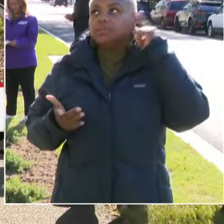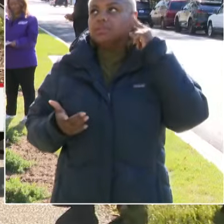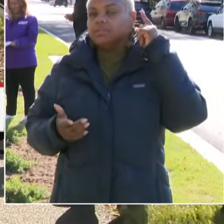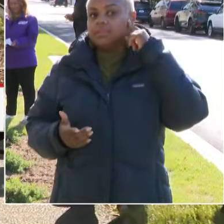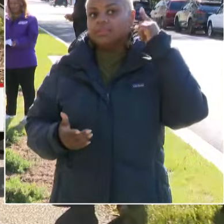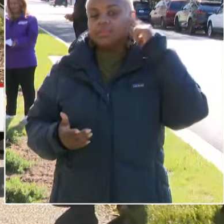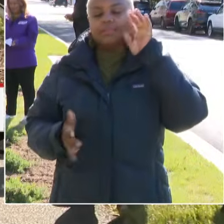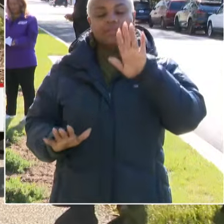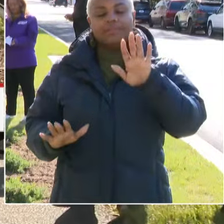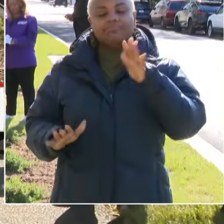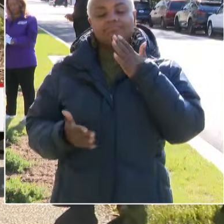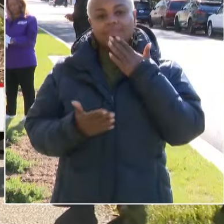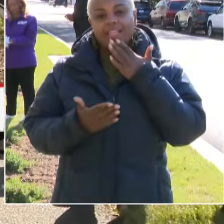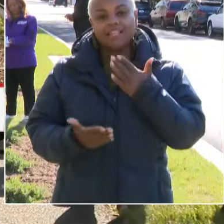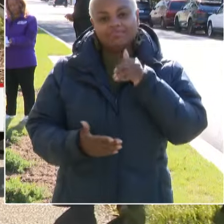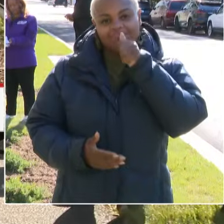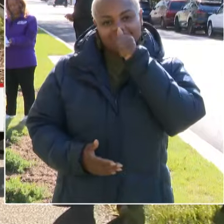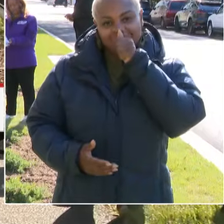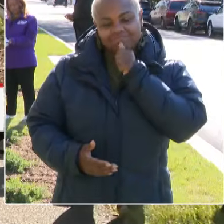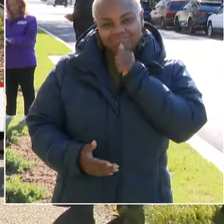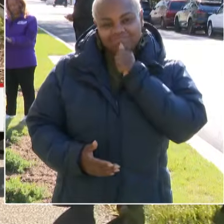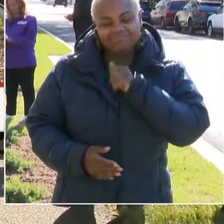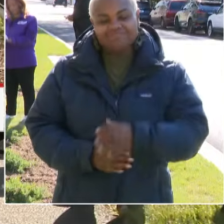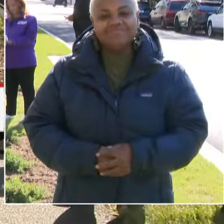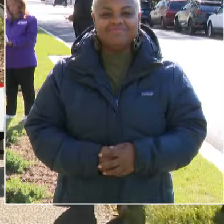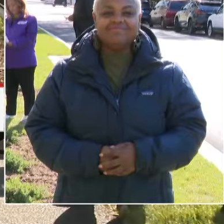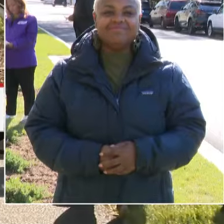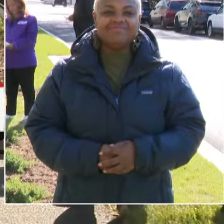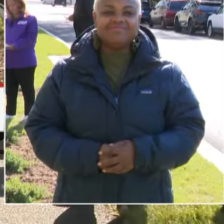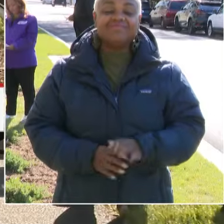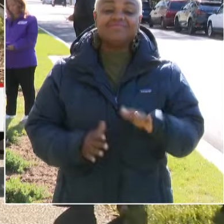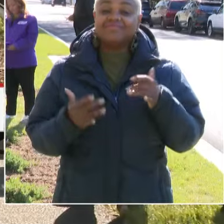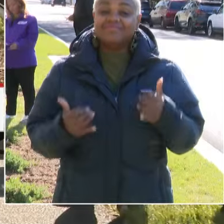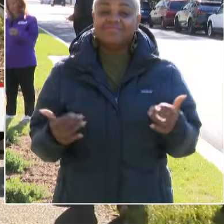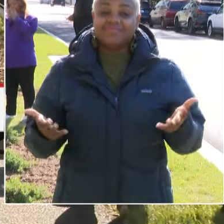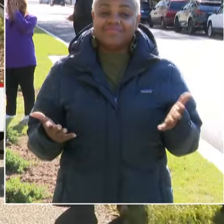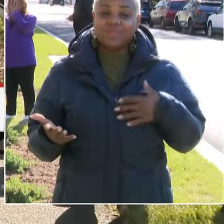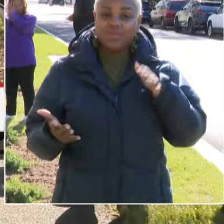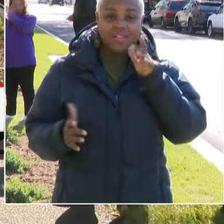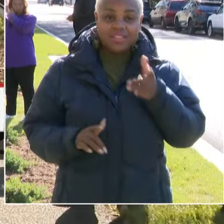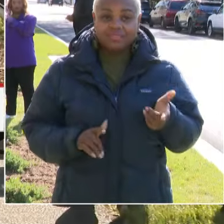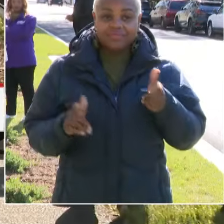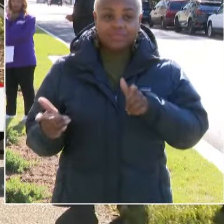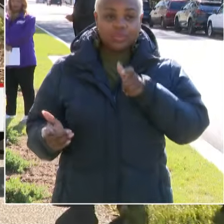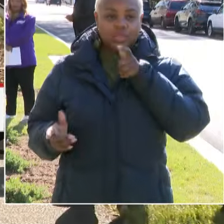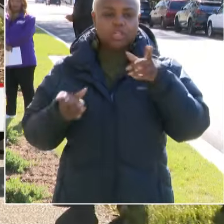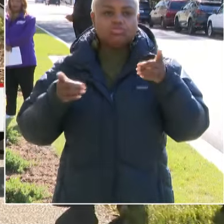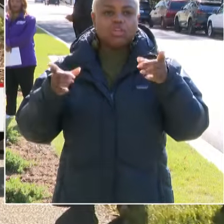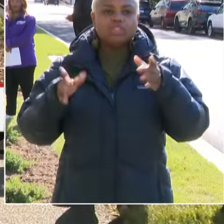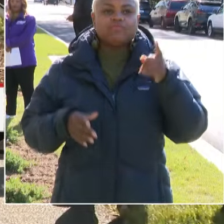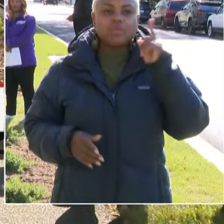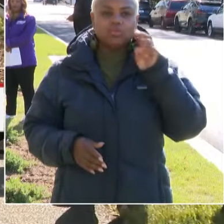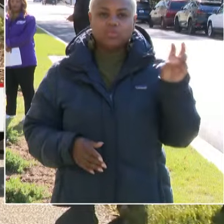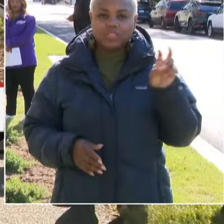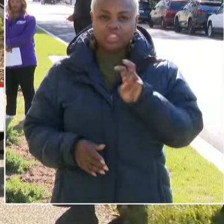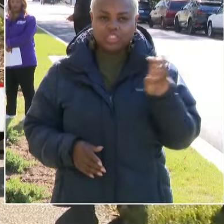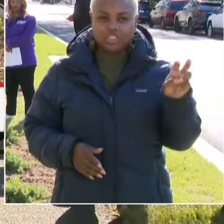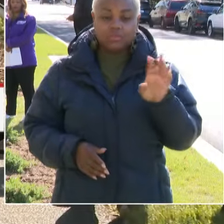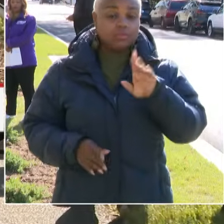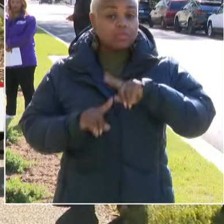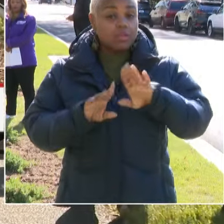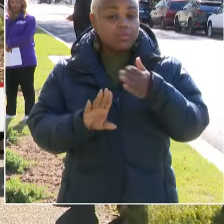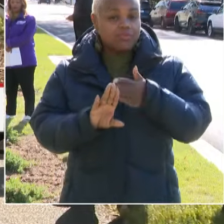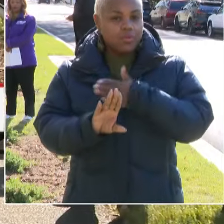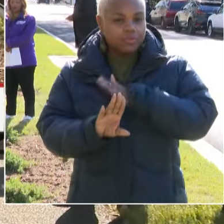great trail. So with that, we're going to hear from the Director of Transportation. But before we get there, I